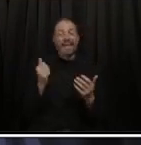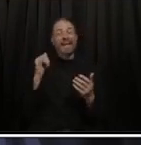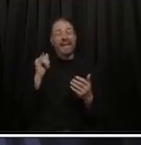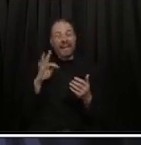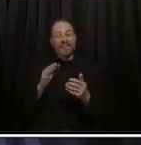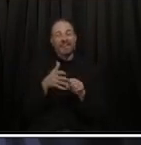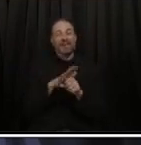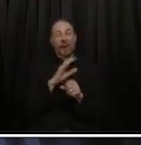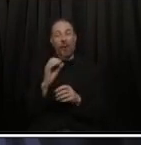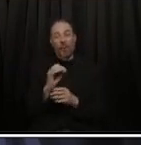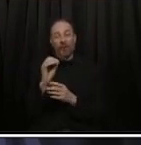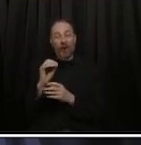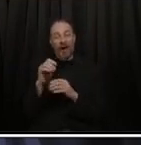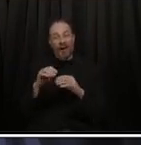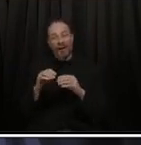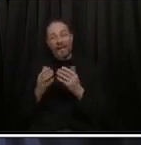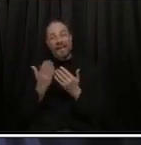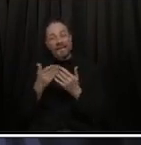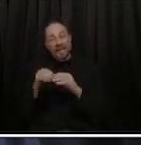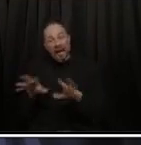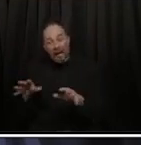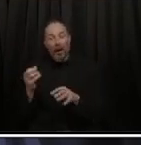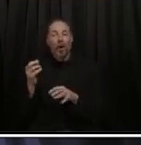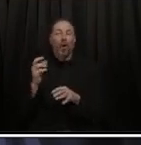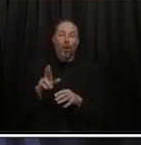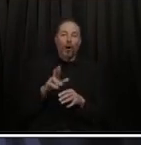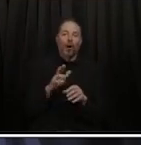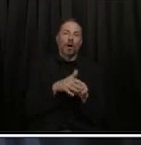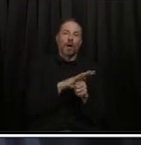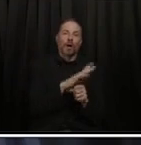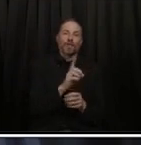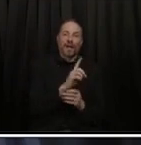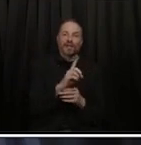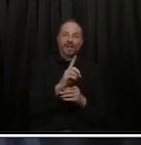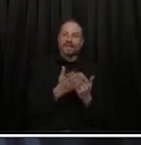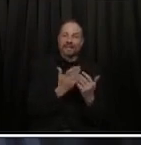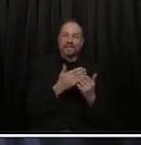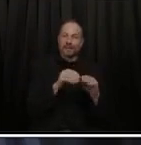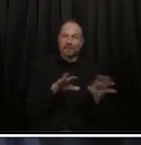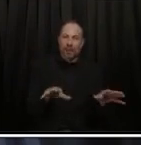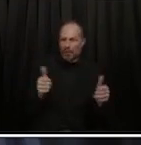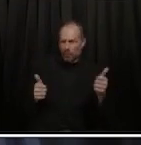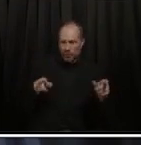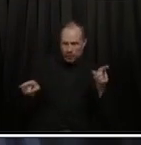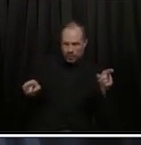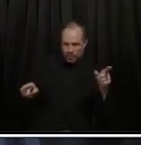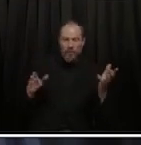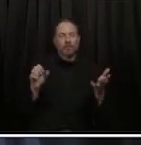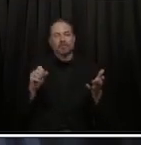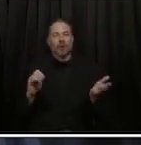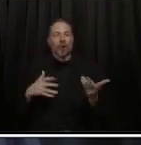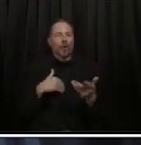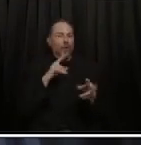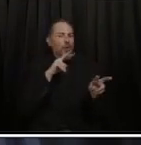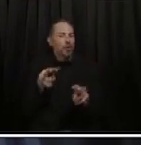of Omicron versus Delta. So more to come on that as we learn more from particularly South Africa over the next couple of